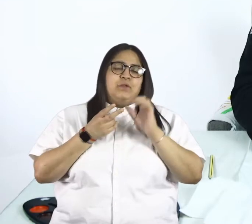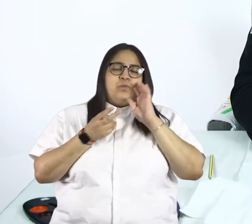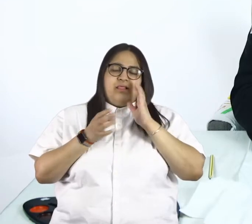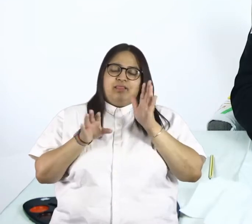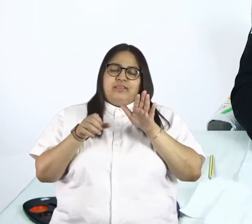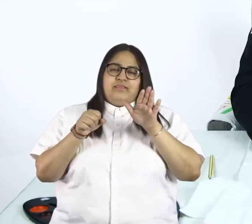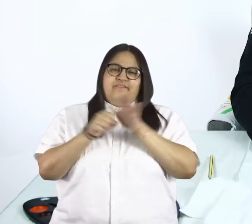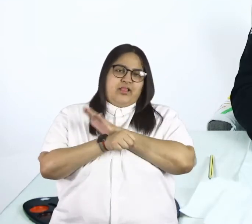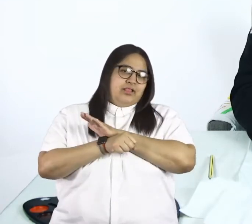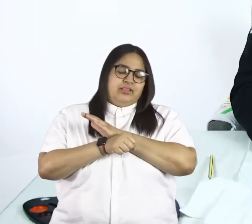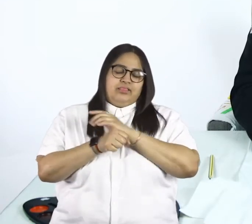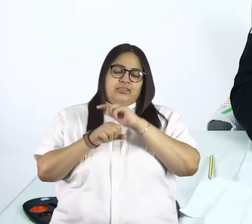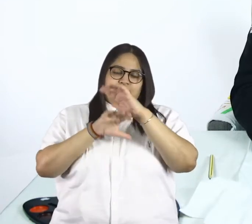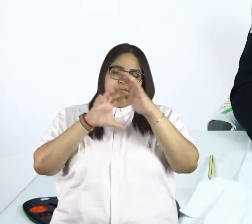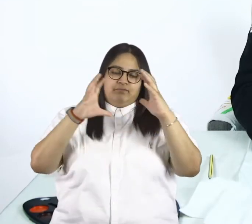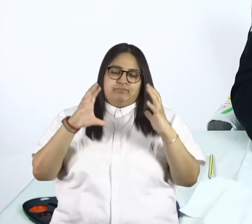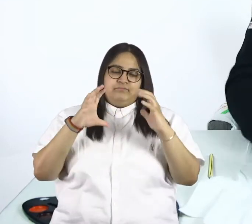do that.